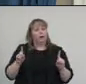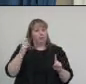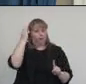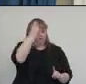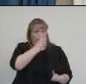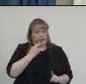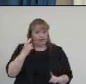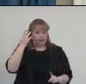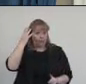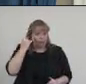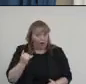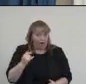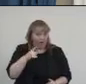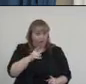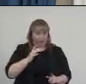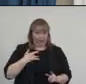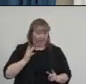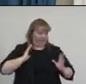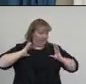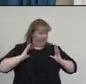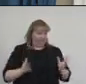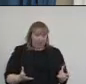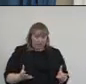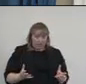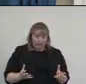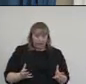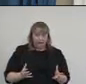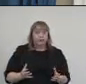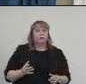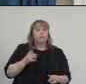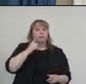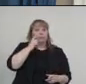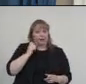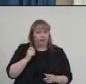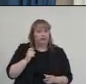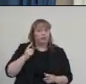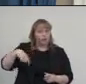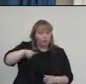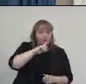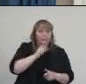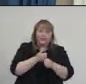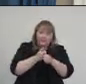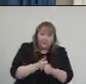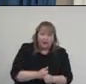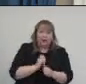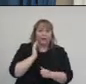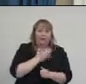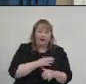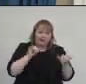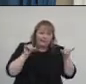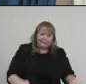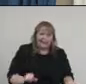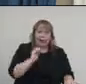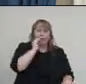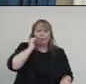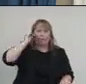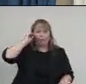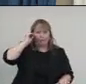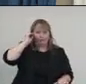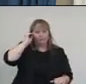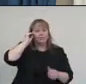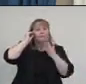threat remains real. Just a month ago, models were predicting high peaks of hospitalization